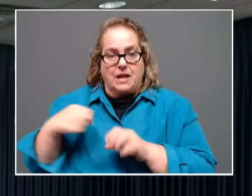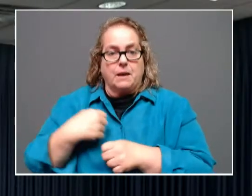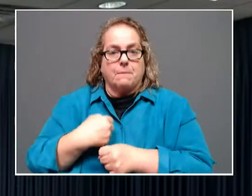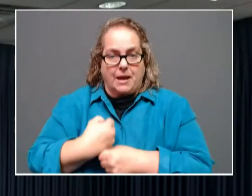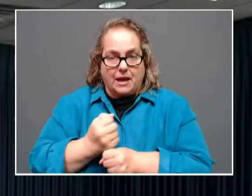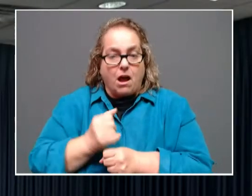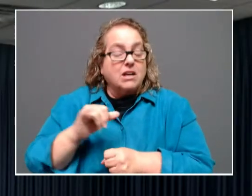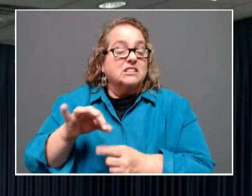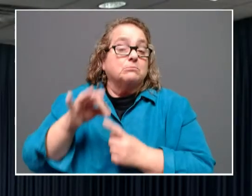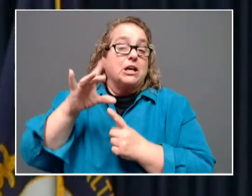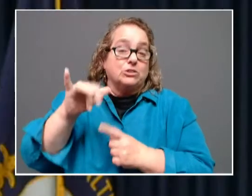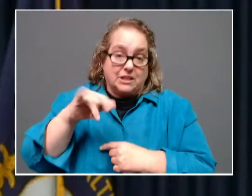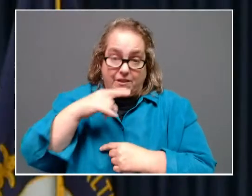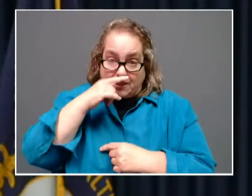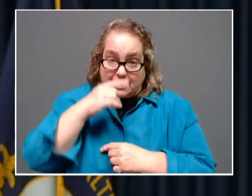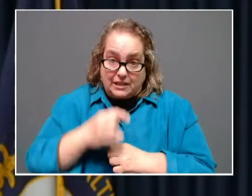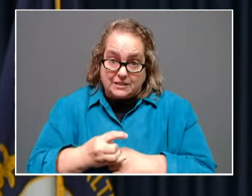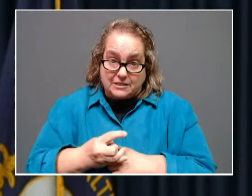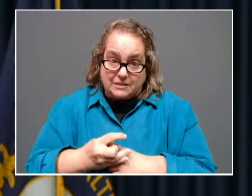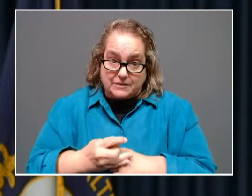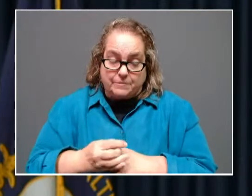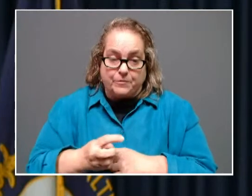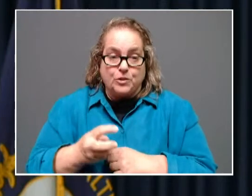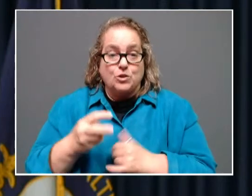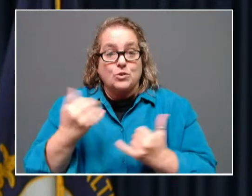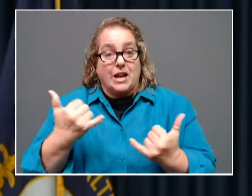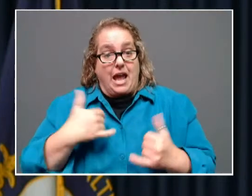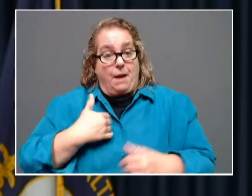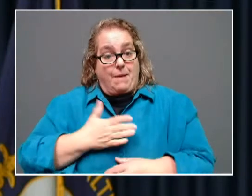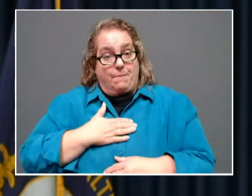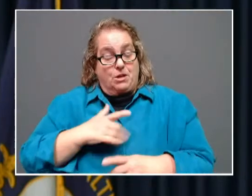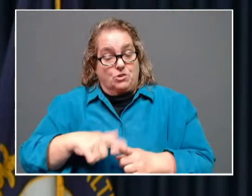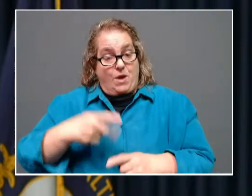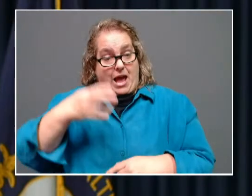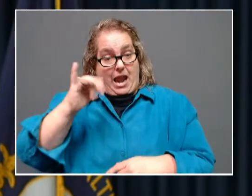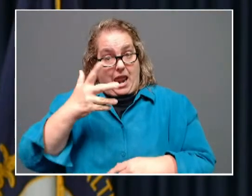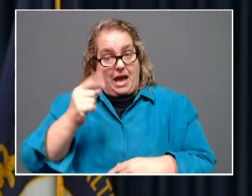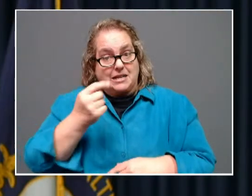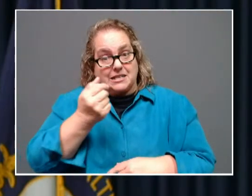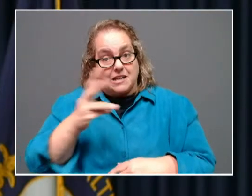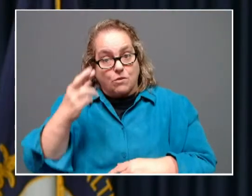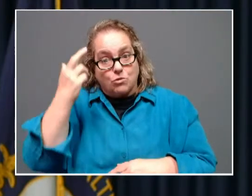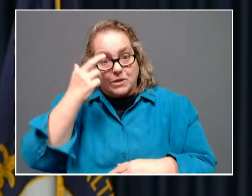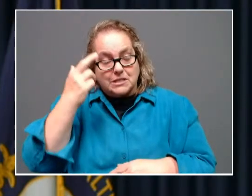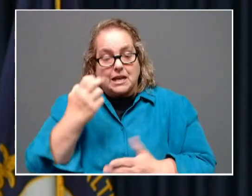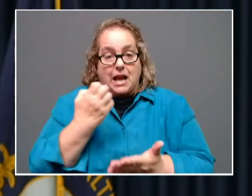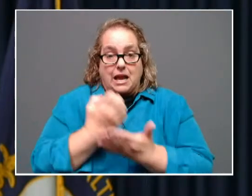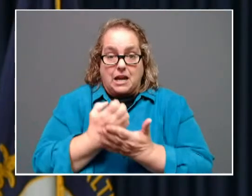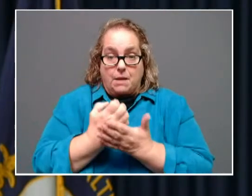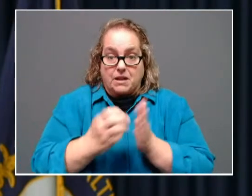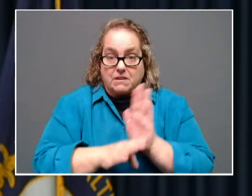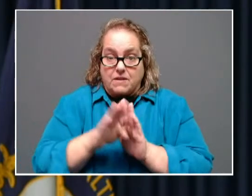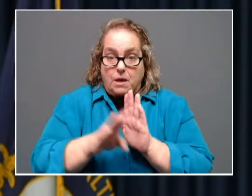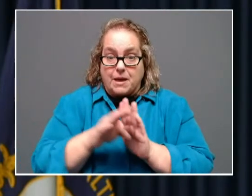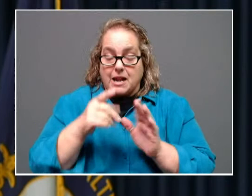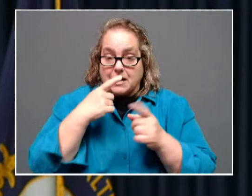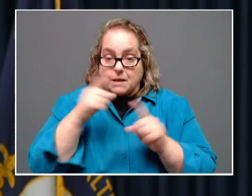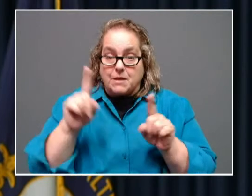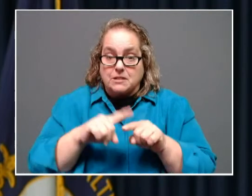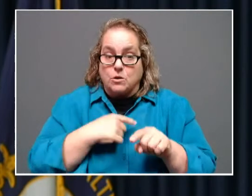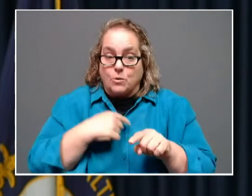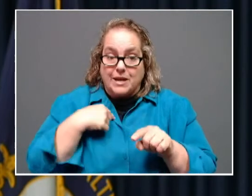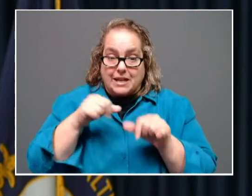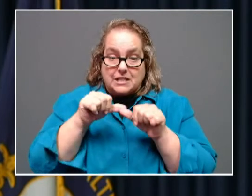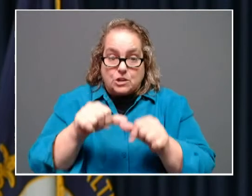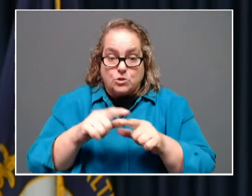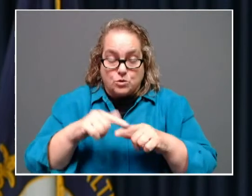kids. So today I'm happy to highlight several recent economic development announcements as we continue to build on last year's